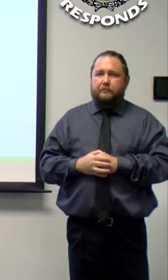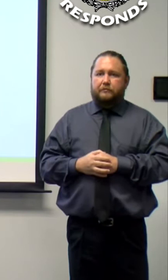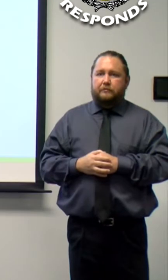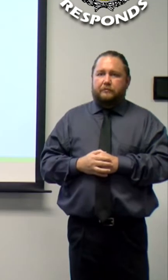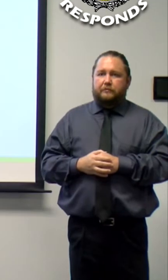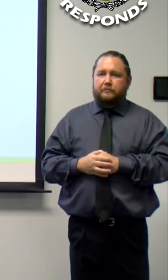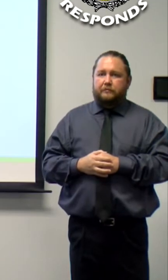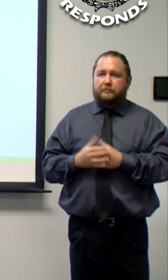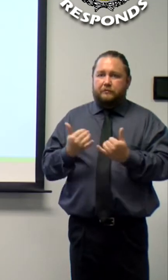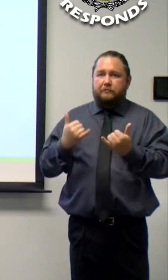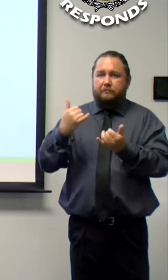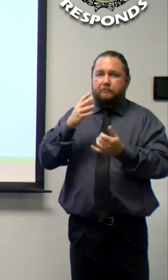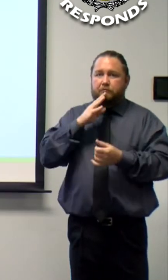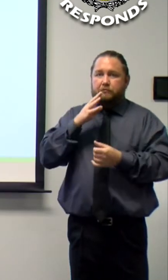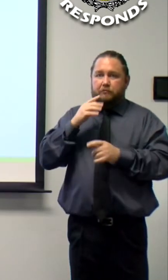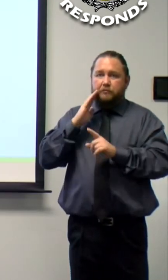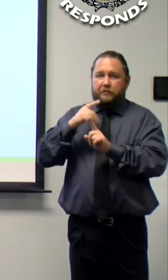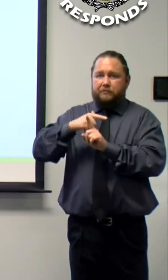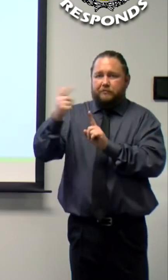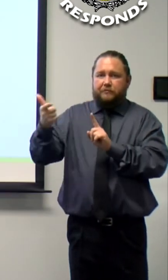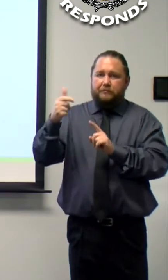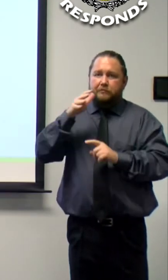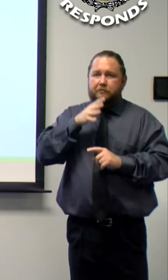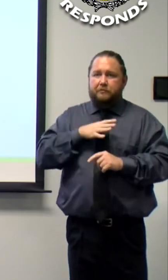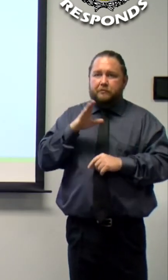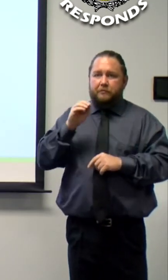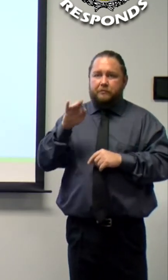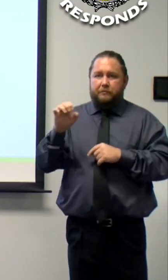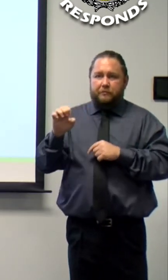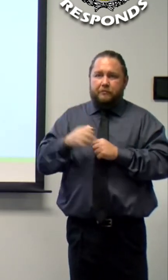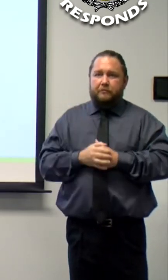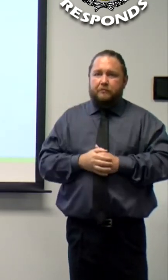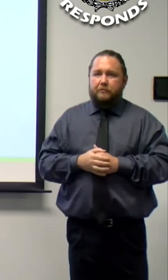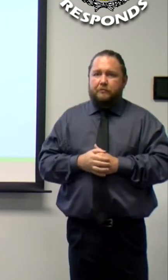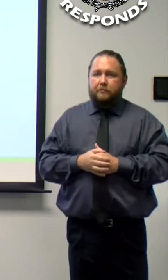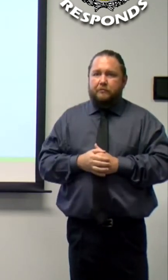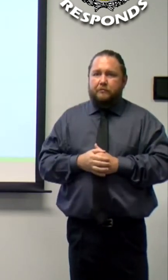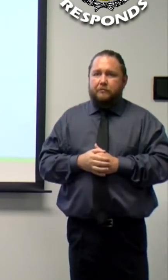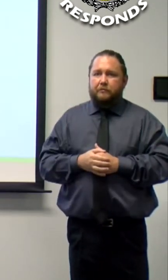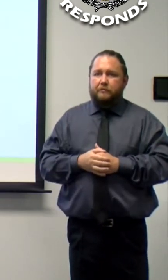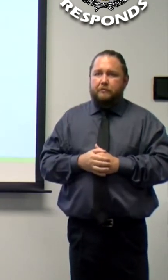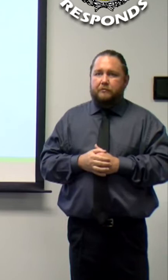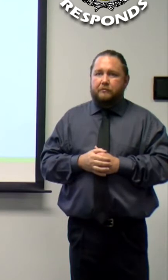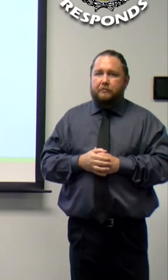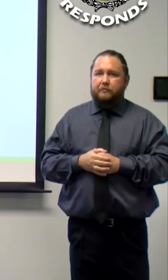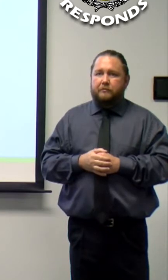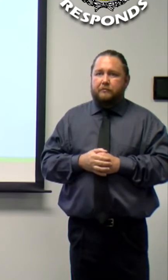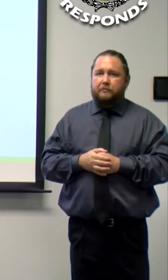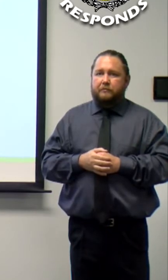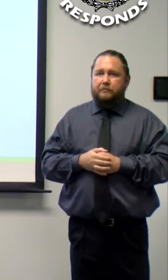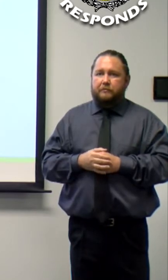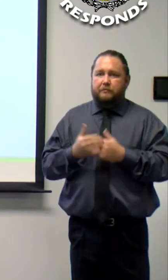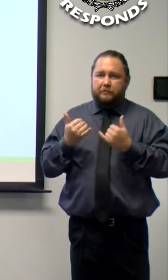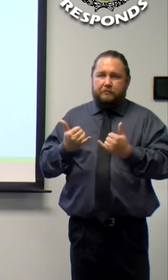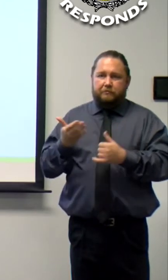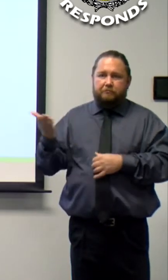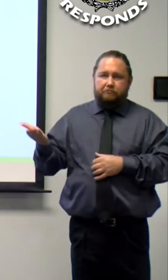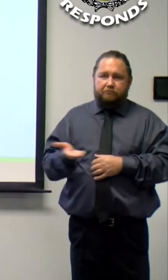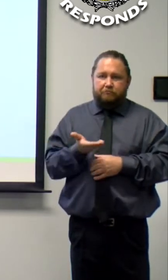of the details, a few of the details concerning our efforts to restart the economy.